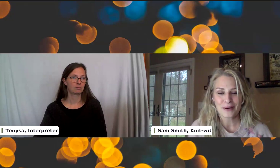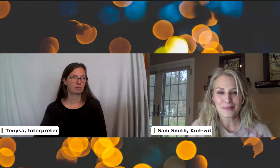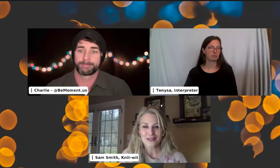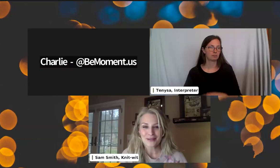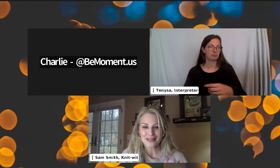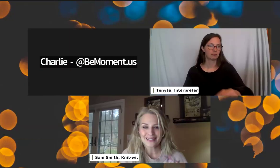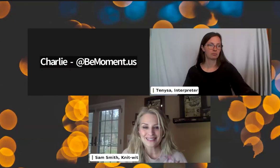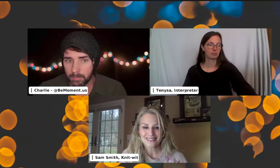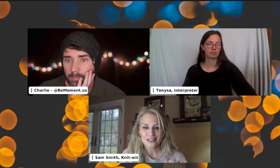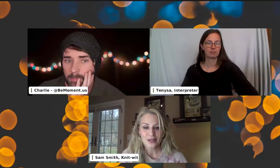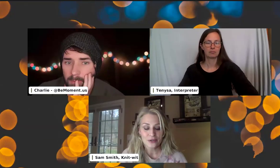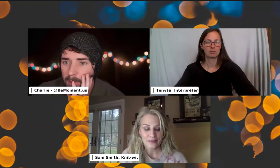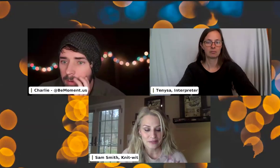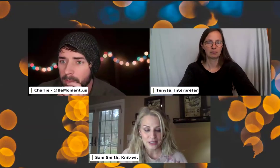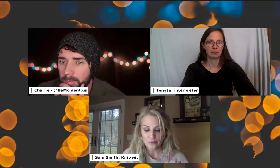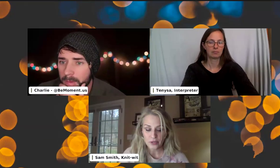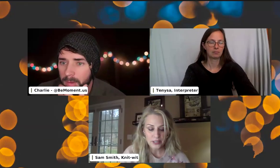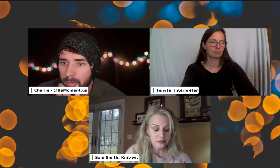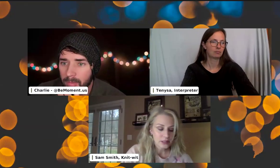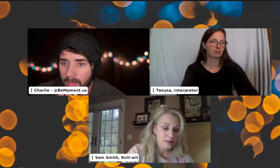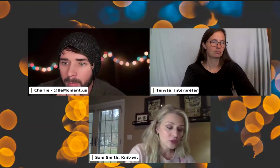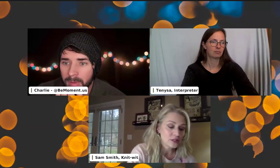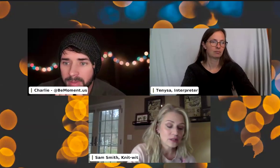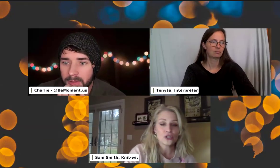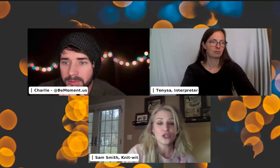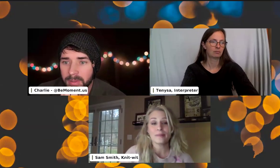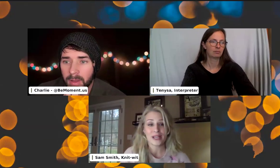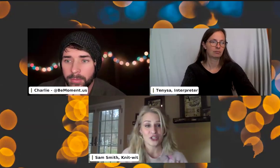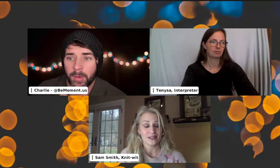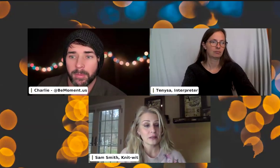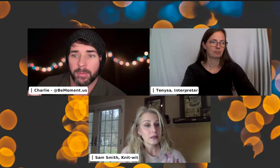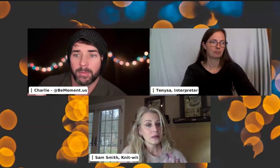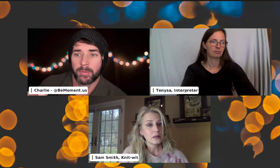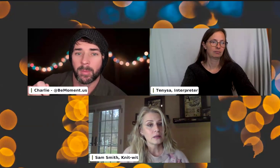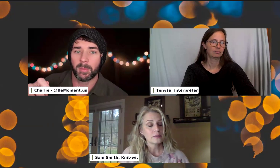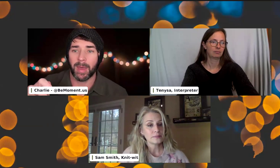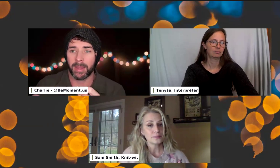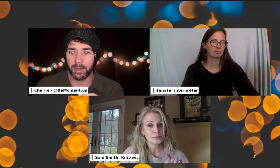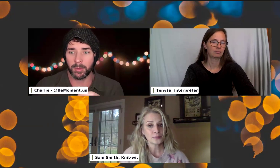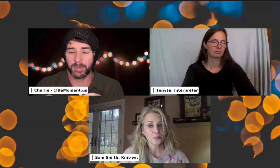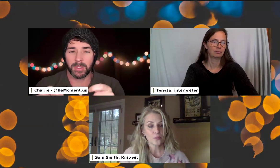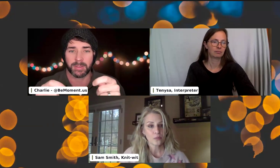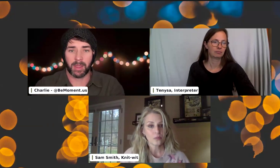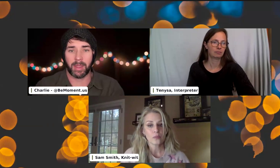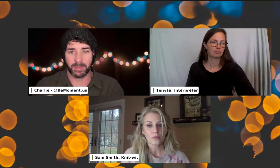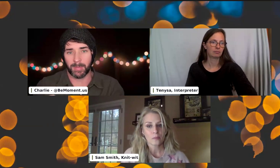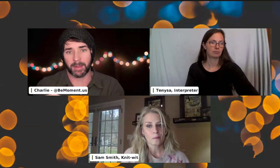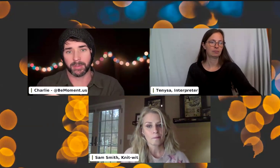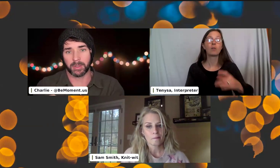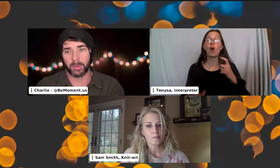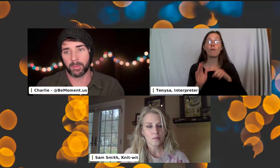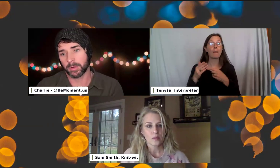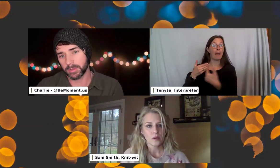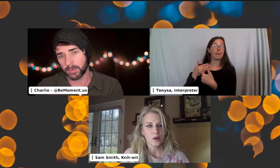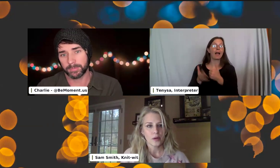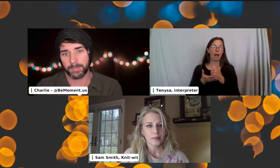That's how my grandma taught me. Um, so I do have an affection for it from the back helps because the hands match